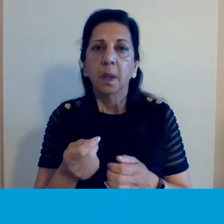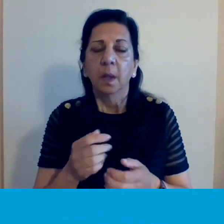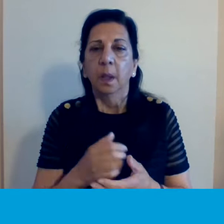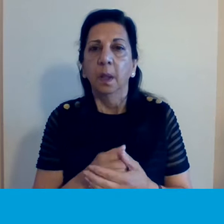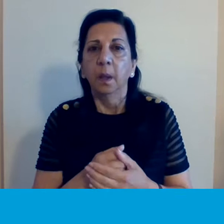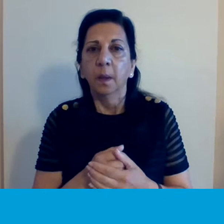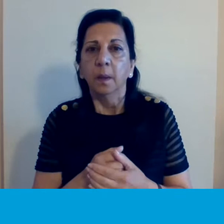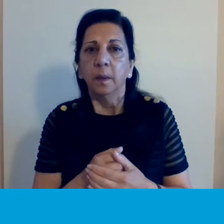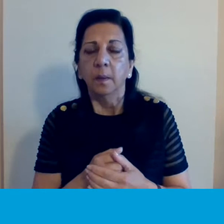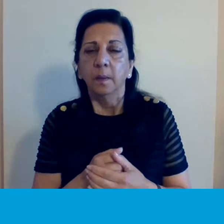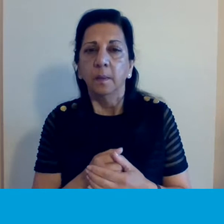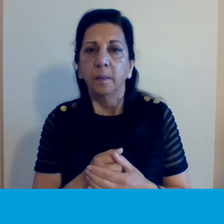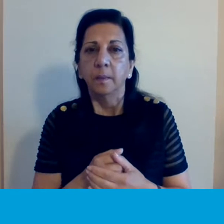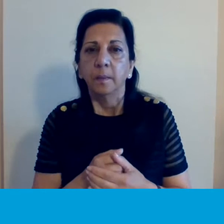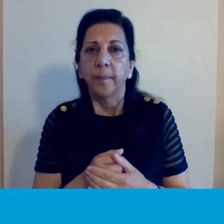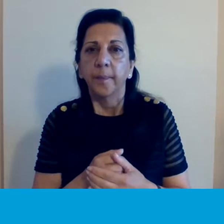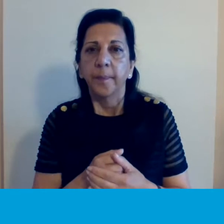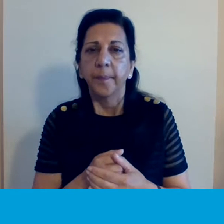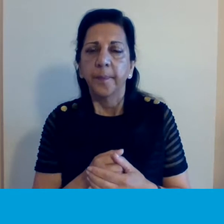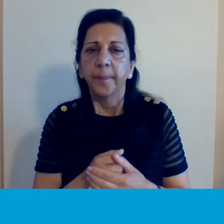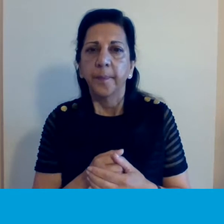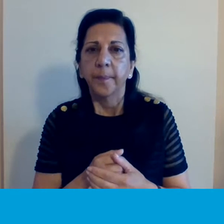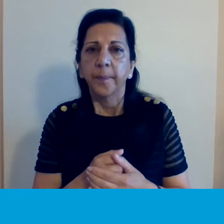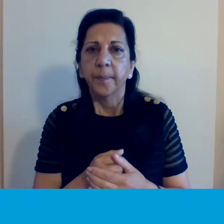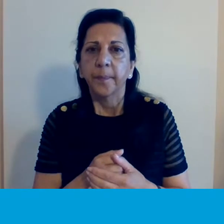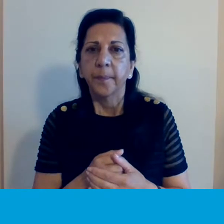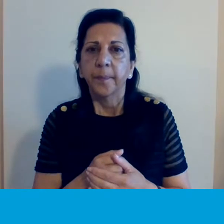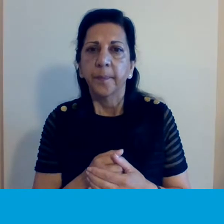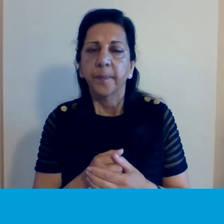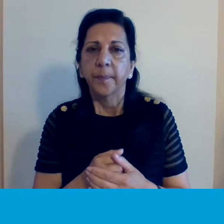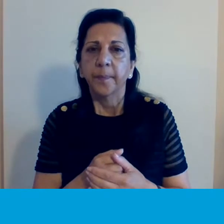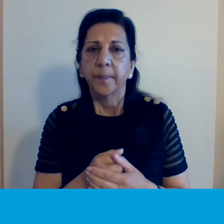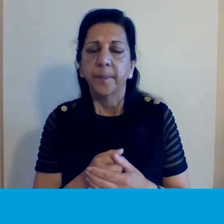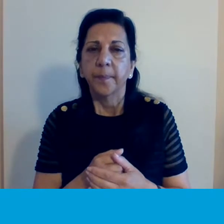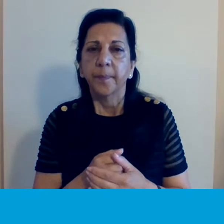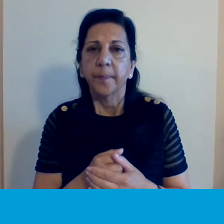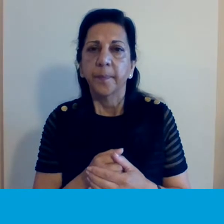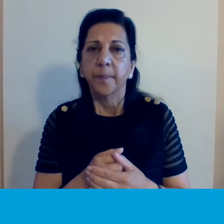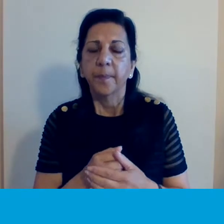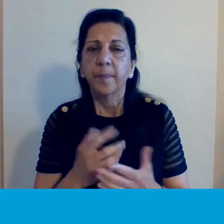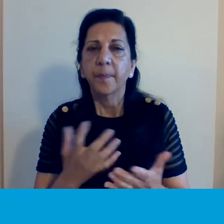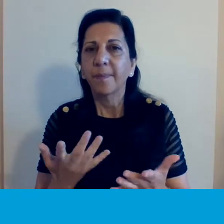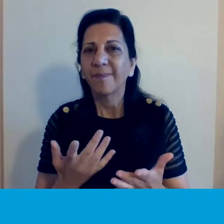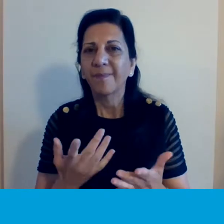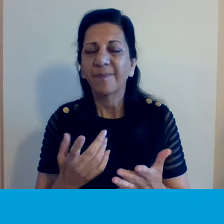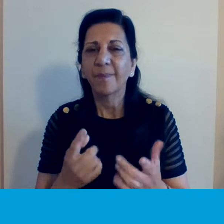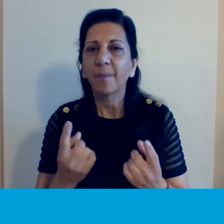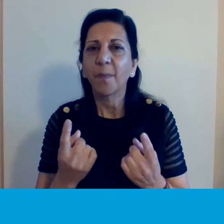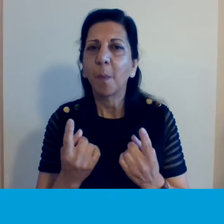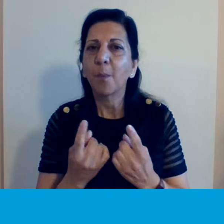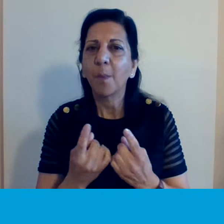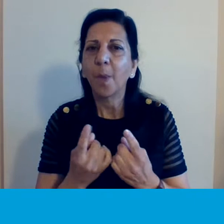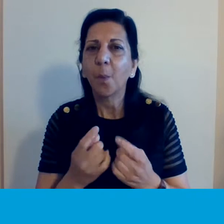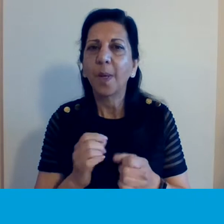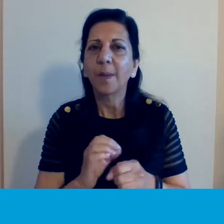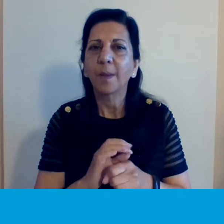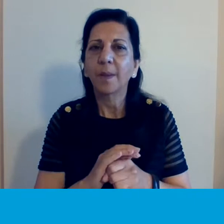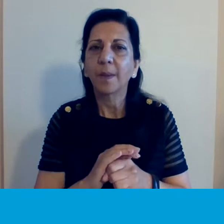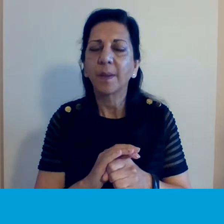that. But certainly the issue about COVID-19 support clinics for